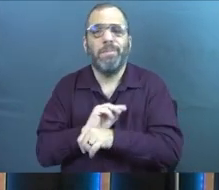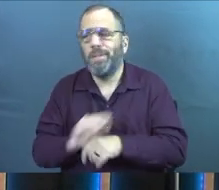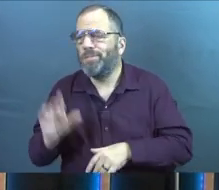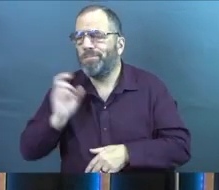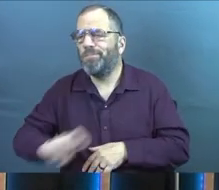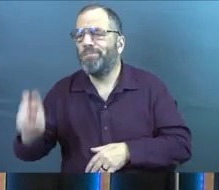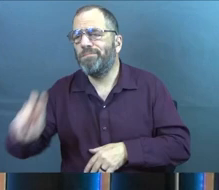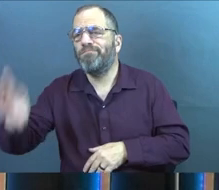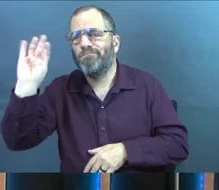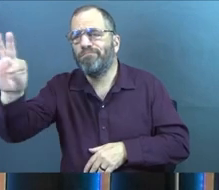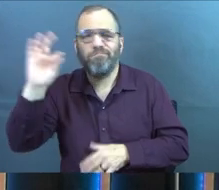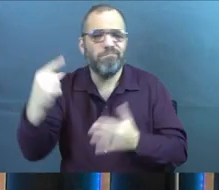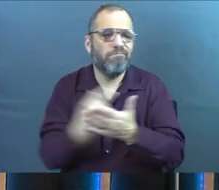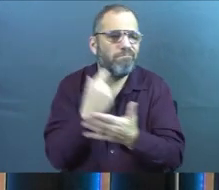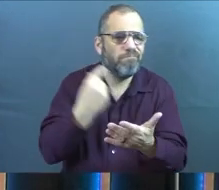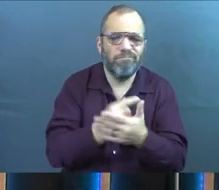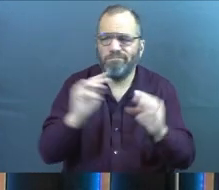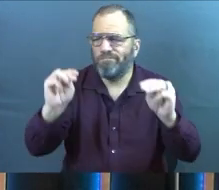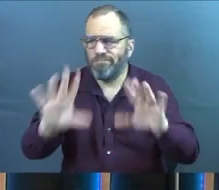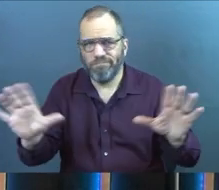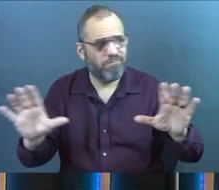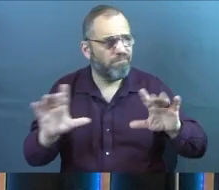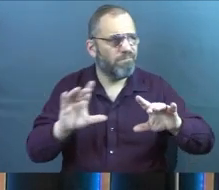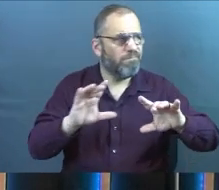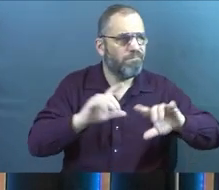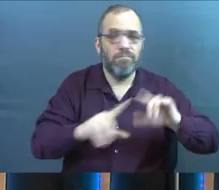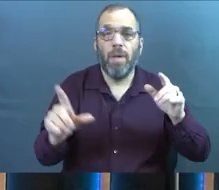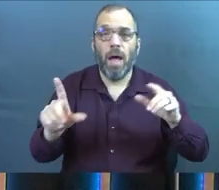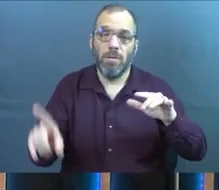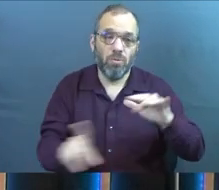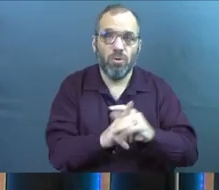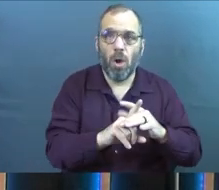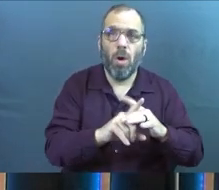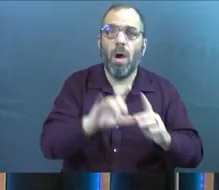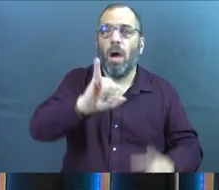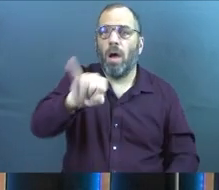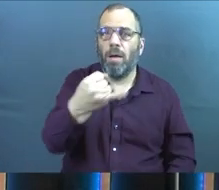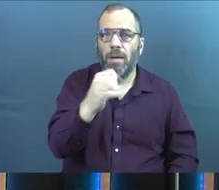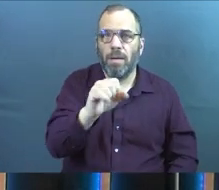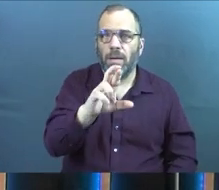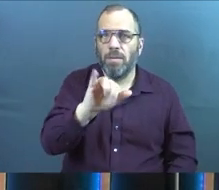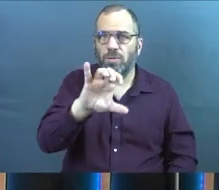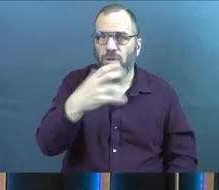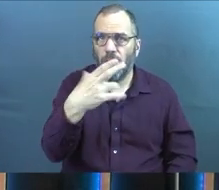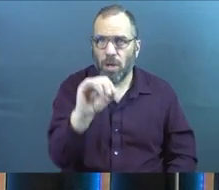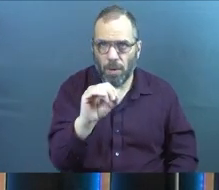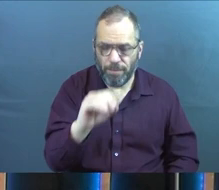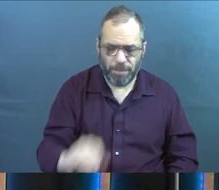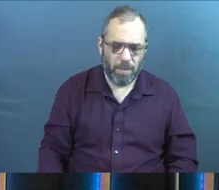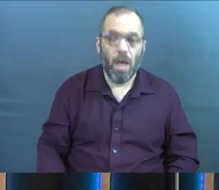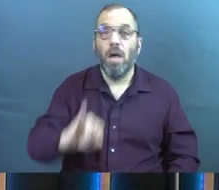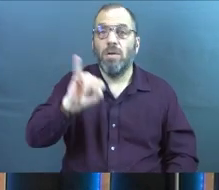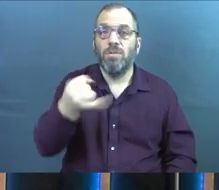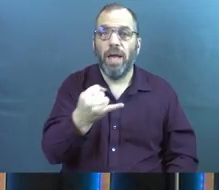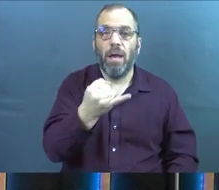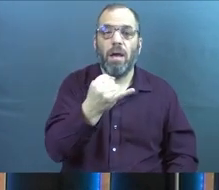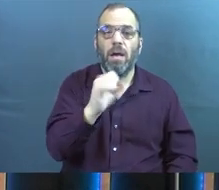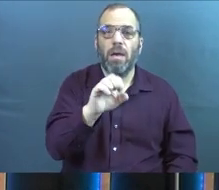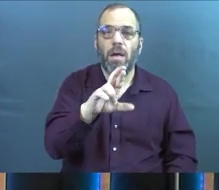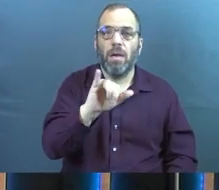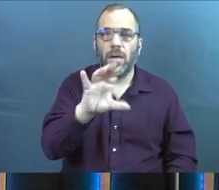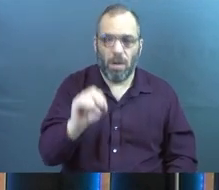he's traveling, he's spreading the news, doing miracles, all these things, and he comes to the town of Jericho, right? And immediately as he enters the town of